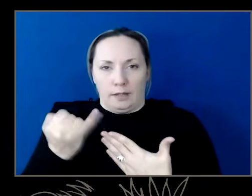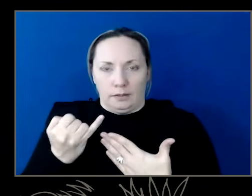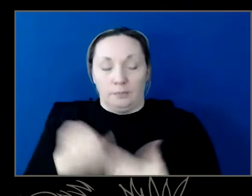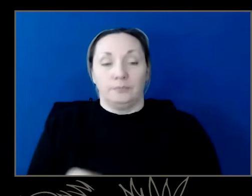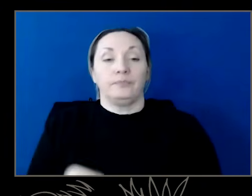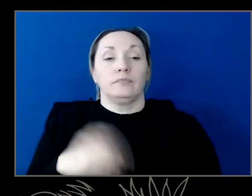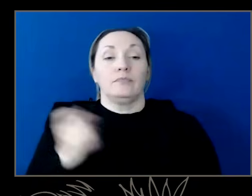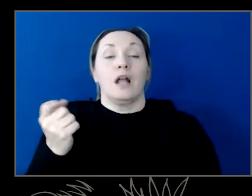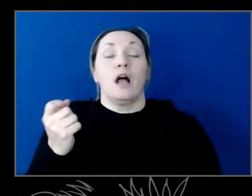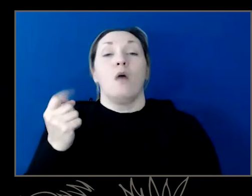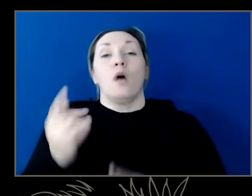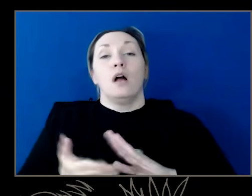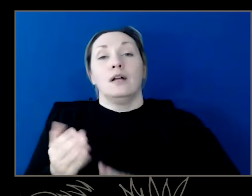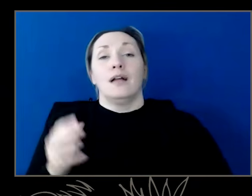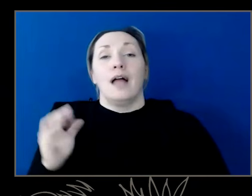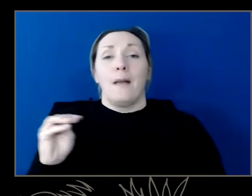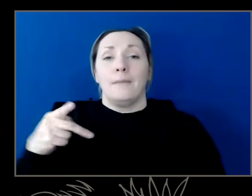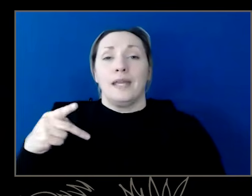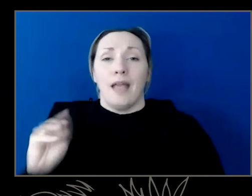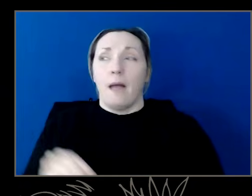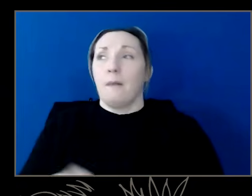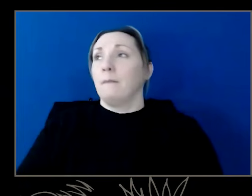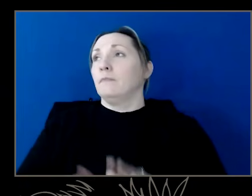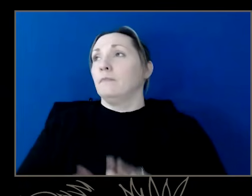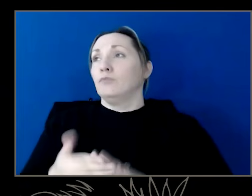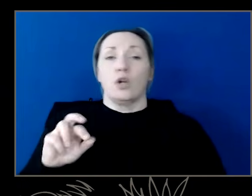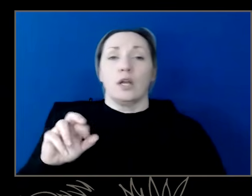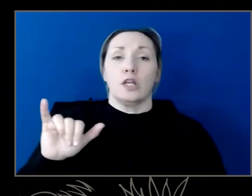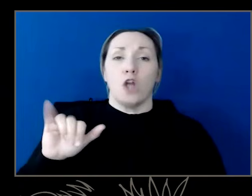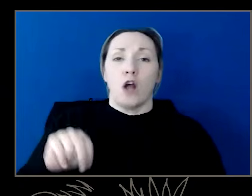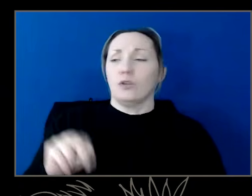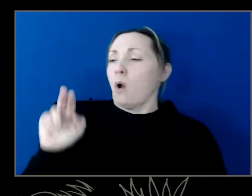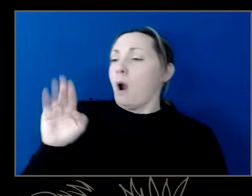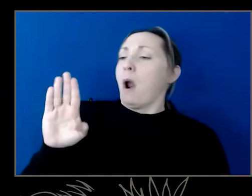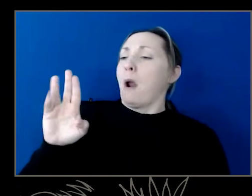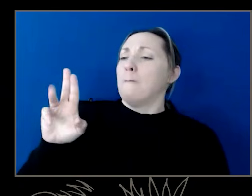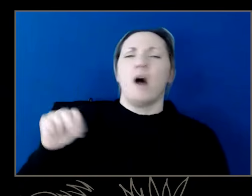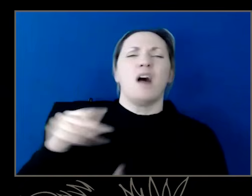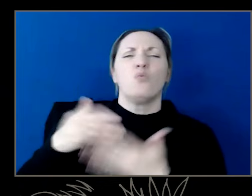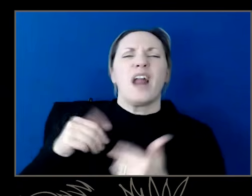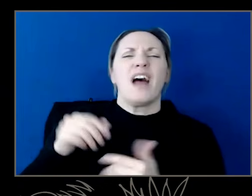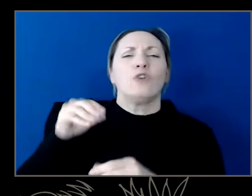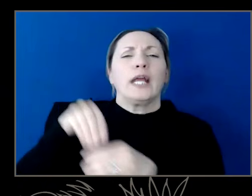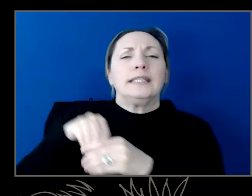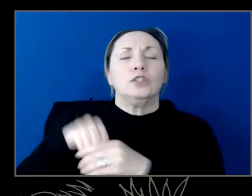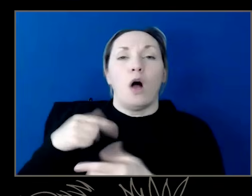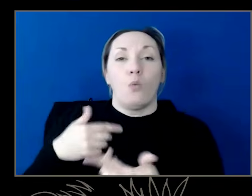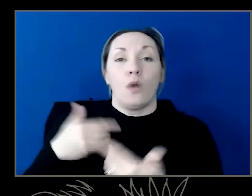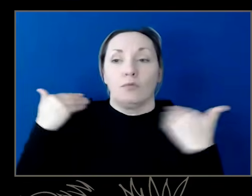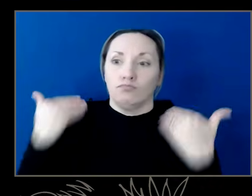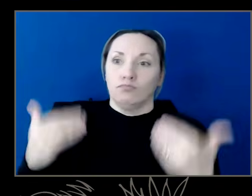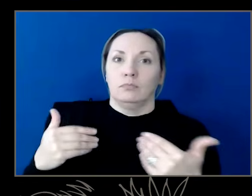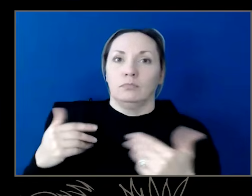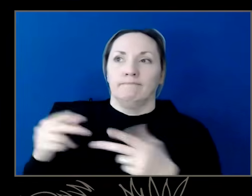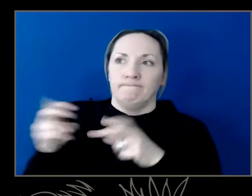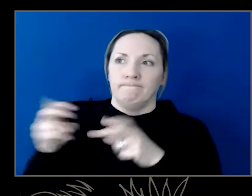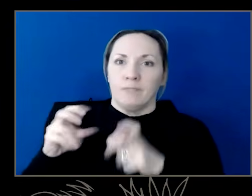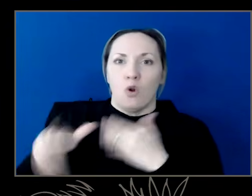When we run our npm install or yarn install or bun install, whatever, whenever we actually go ahead and fetch all of our dependencies,